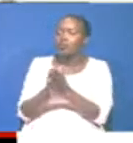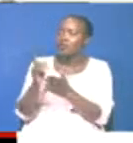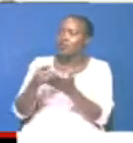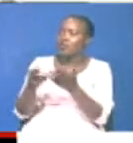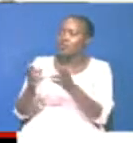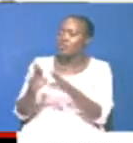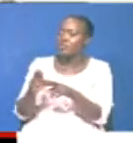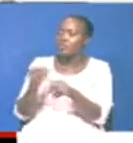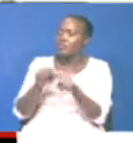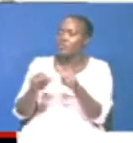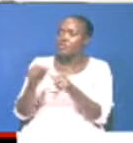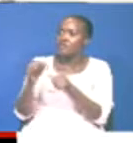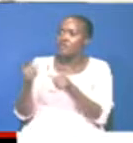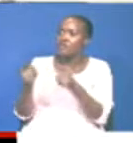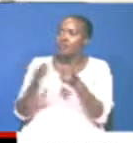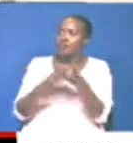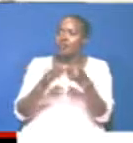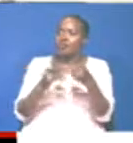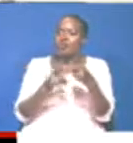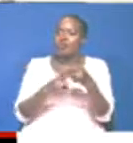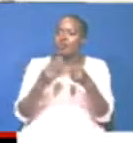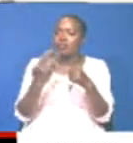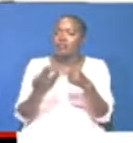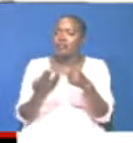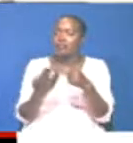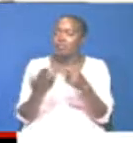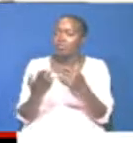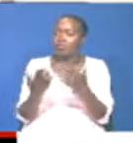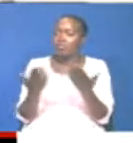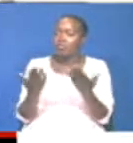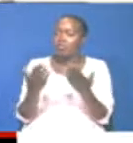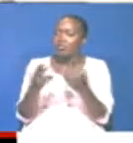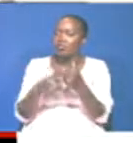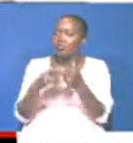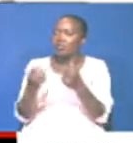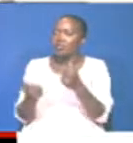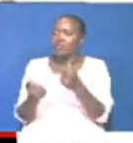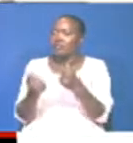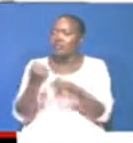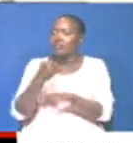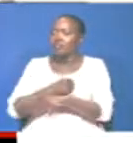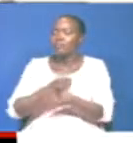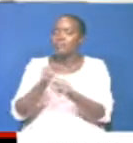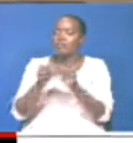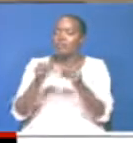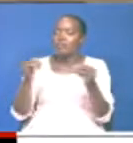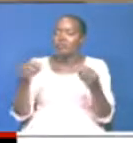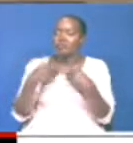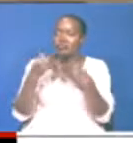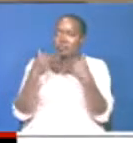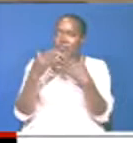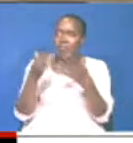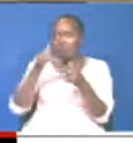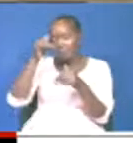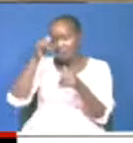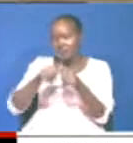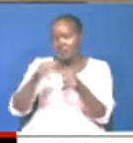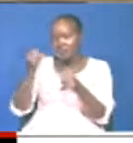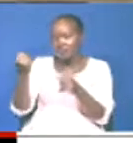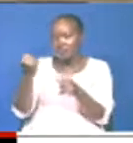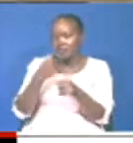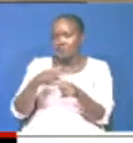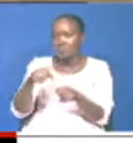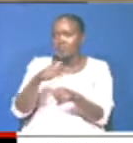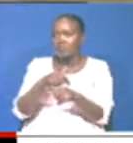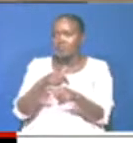around 1974-75, thereabout. And we did have a school magazine. And I remember there were five of us.